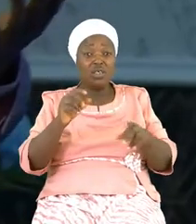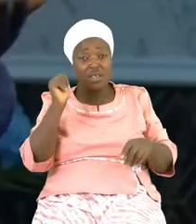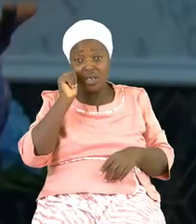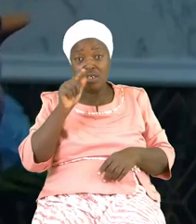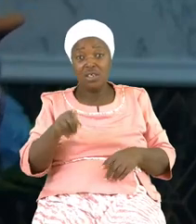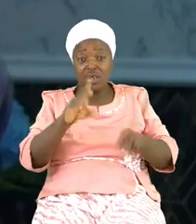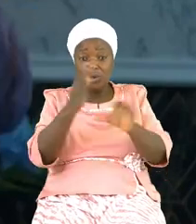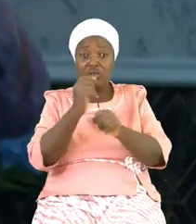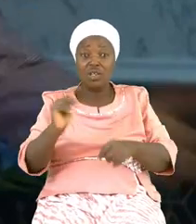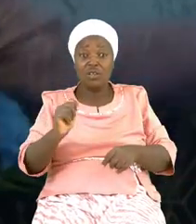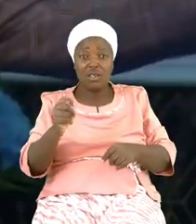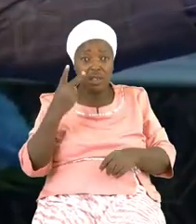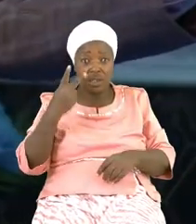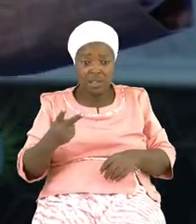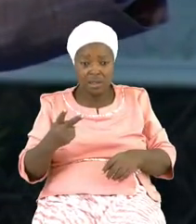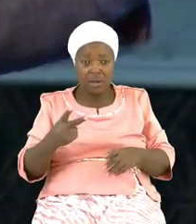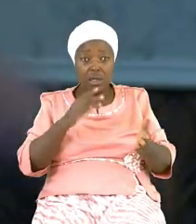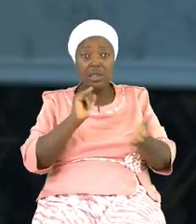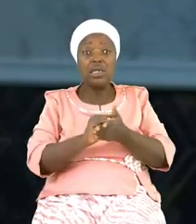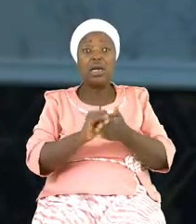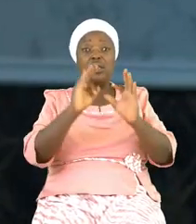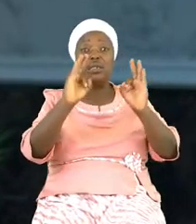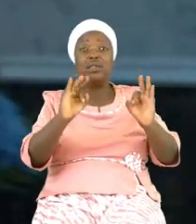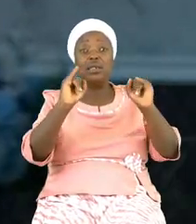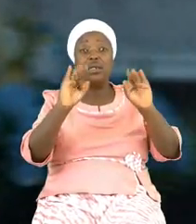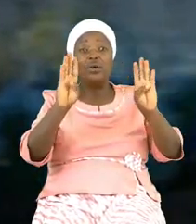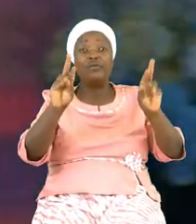behold, fibroid came out.